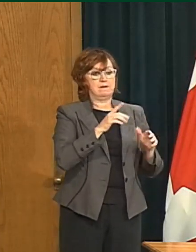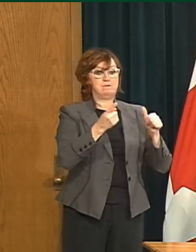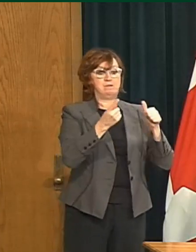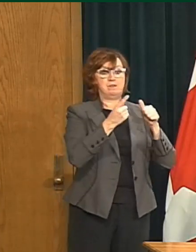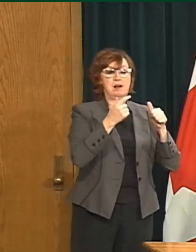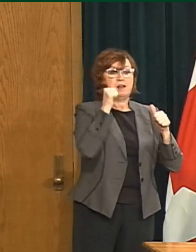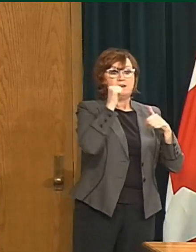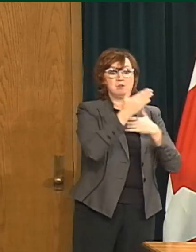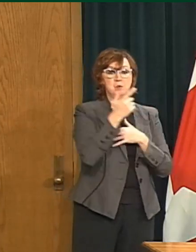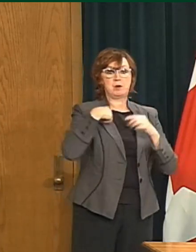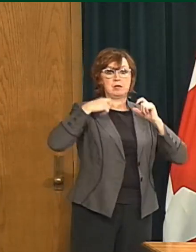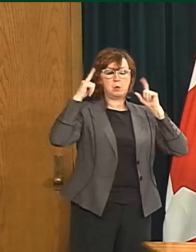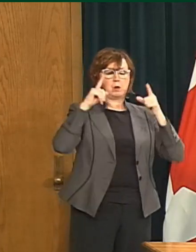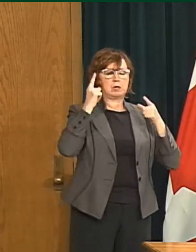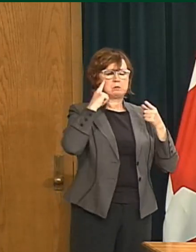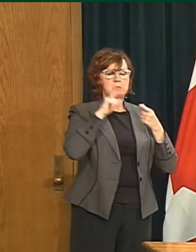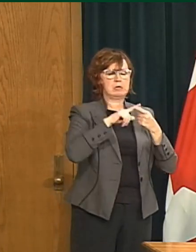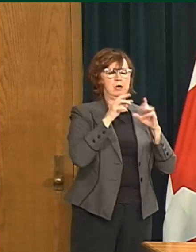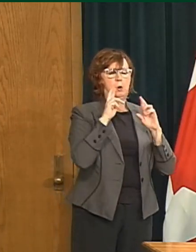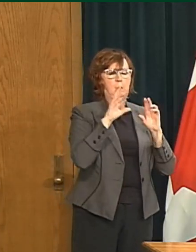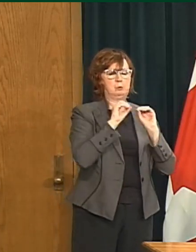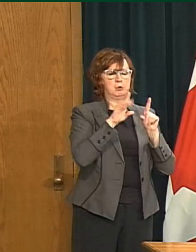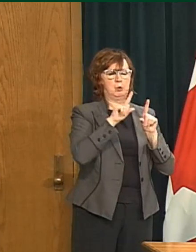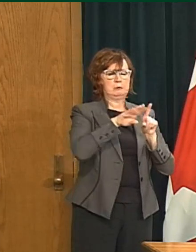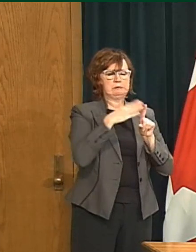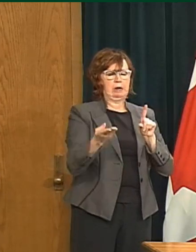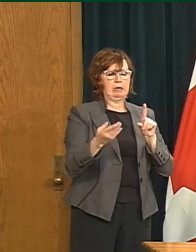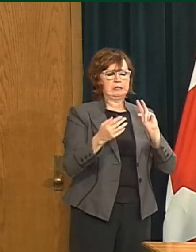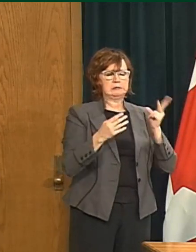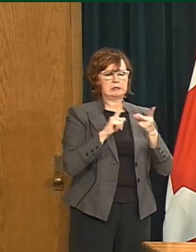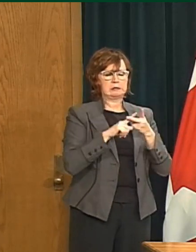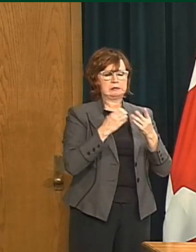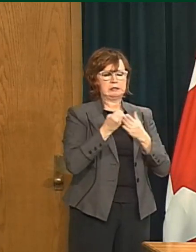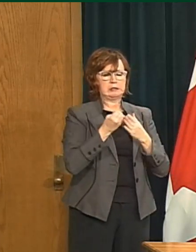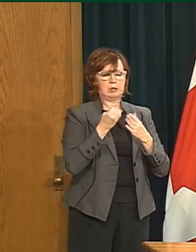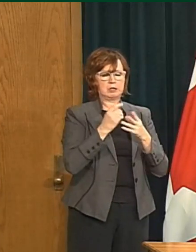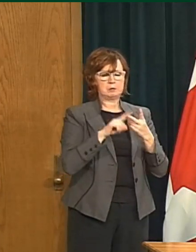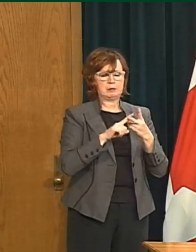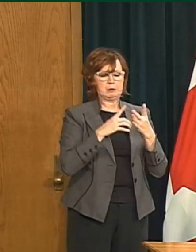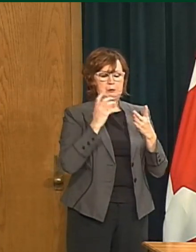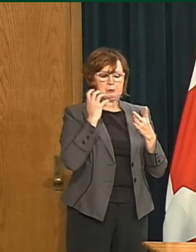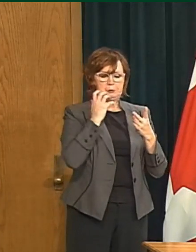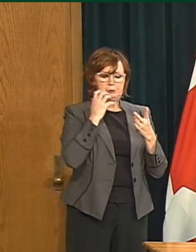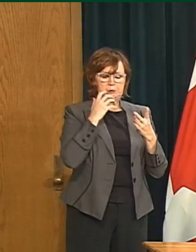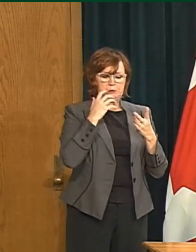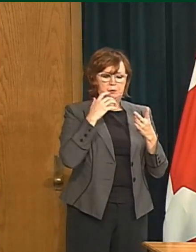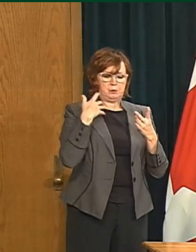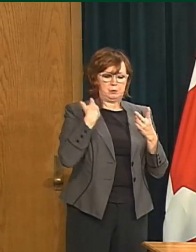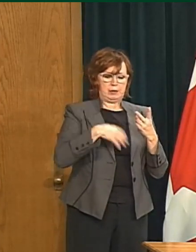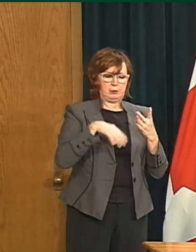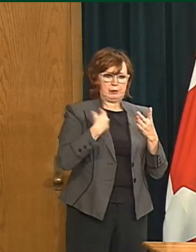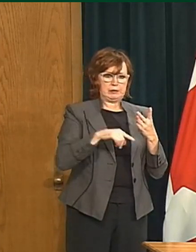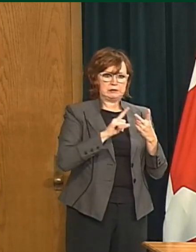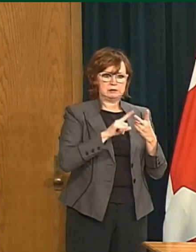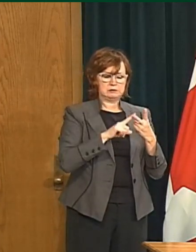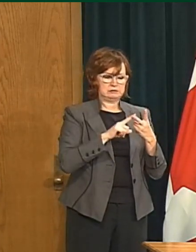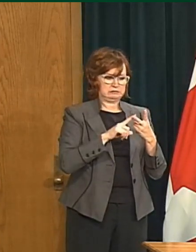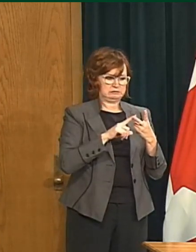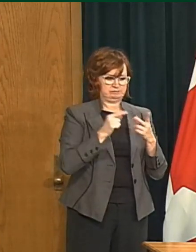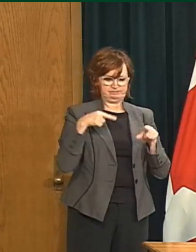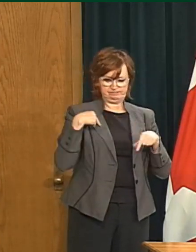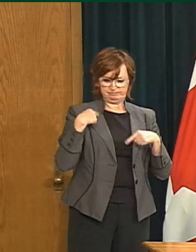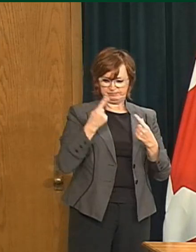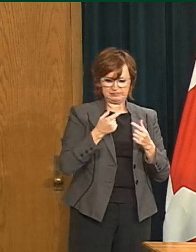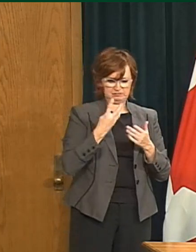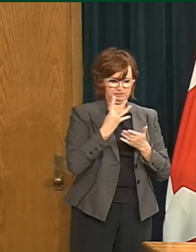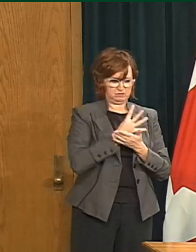morning is the impact on the economy of what these past few weeks and likely the next number of weeks are going to